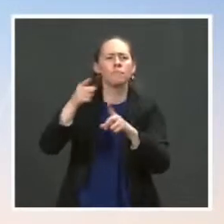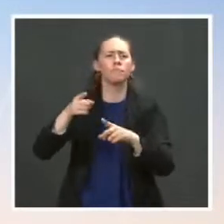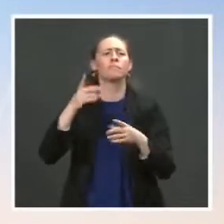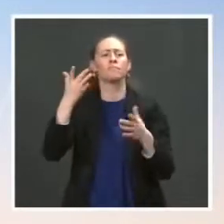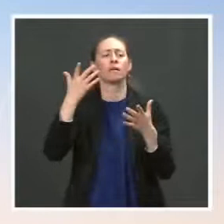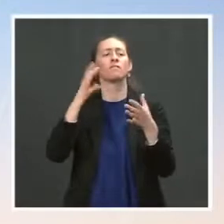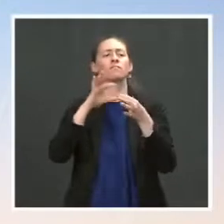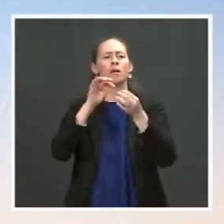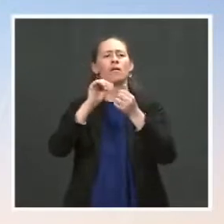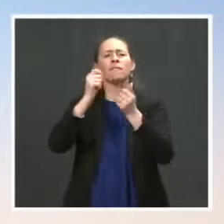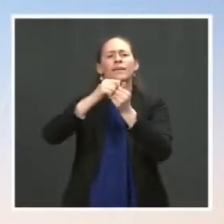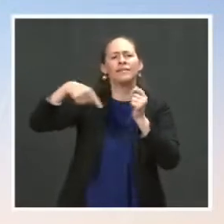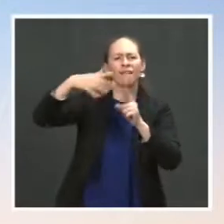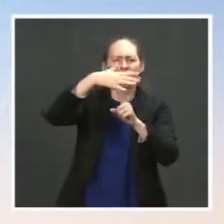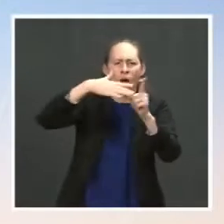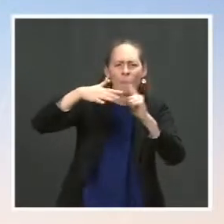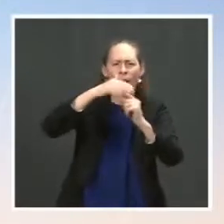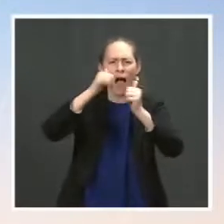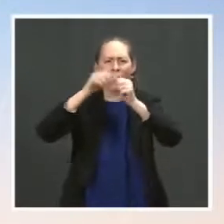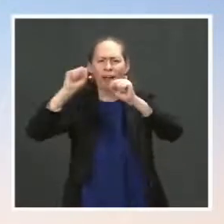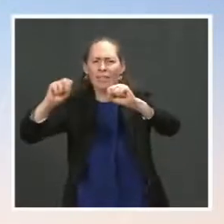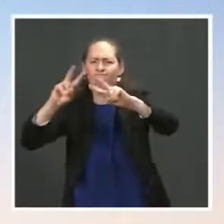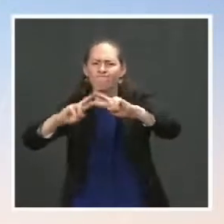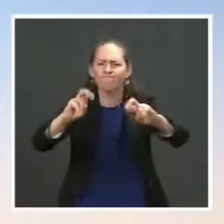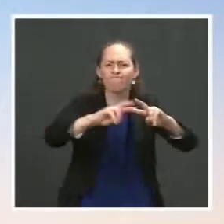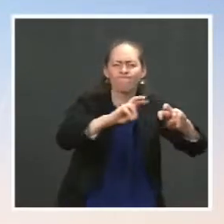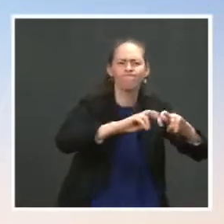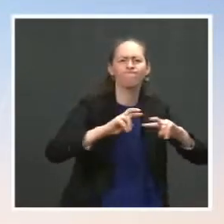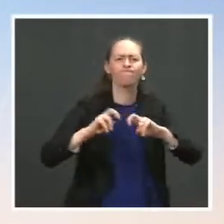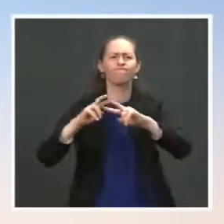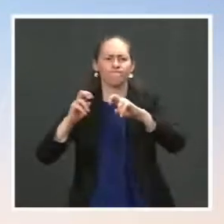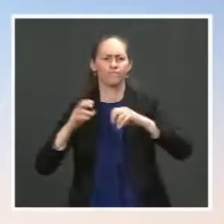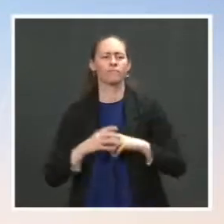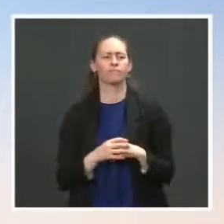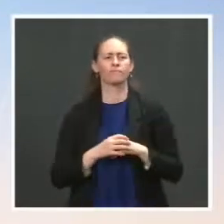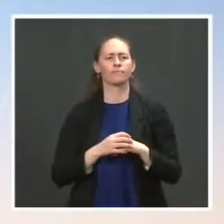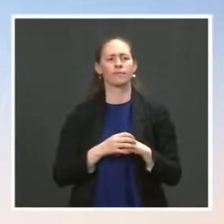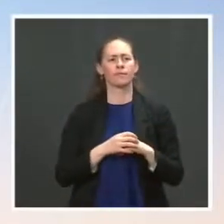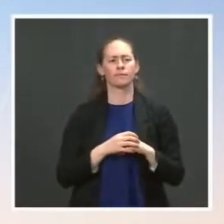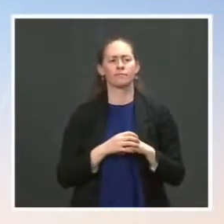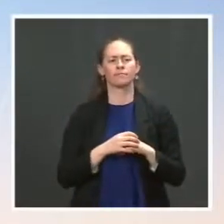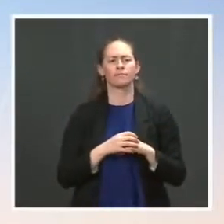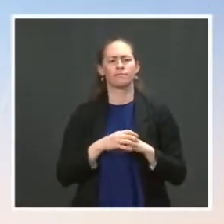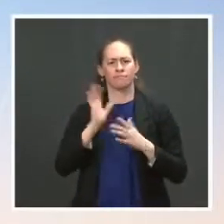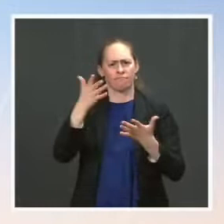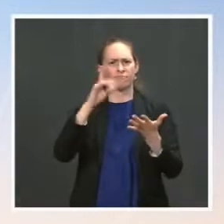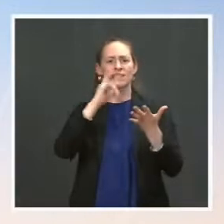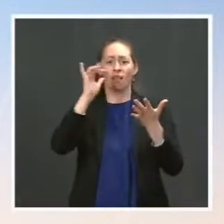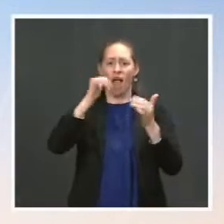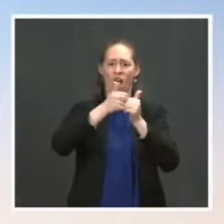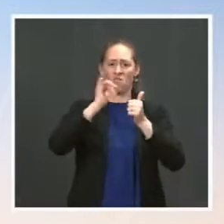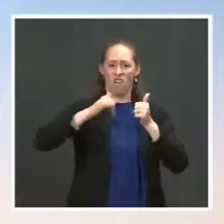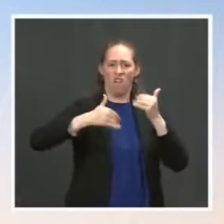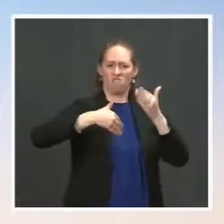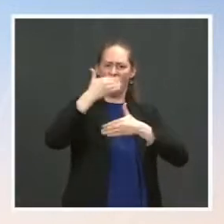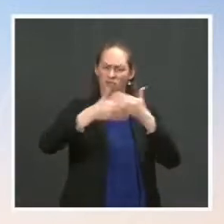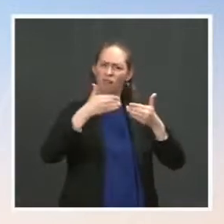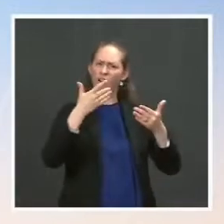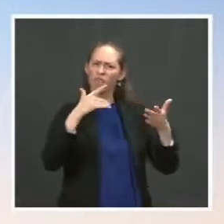assessment process that goes on. We're certainly very interested to see that process unfold, and you know, we